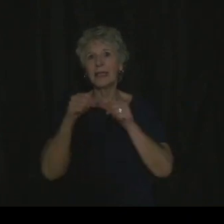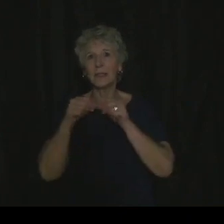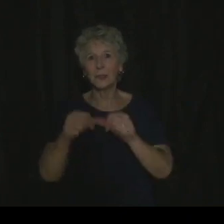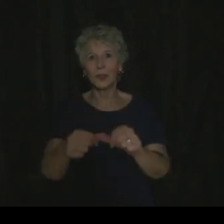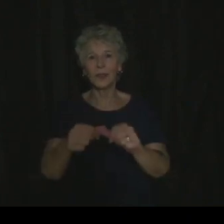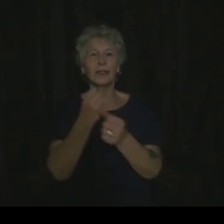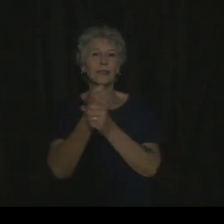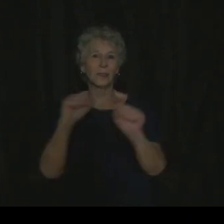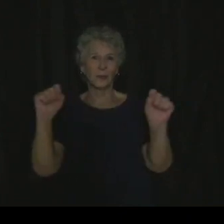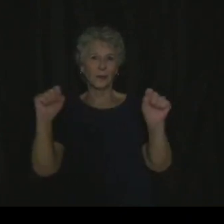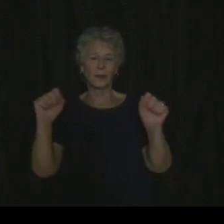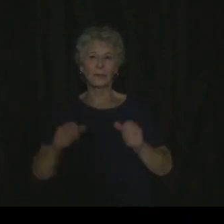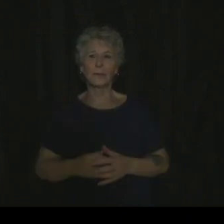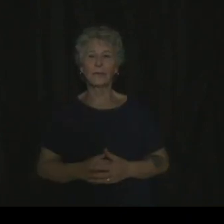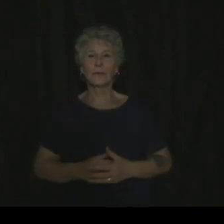secure.